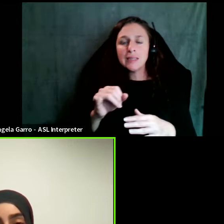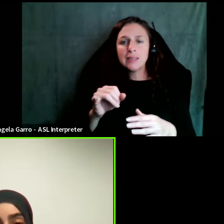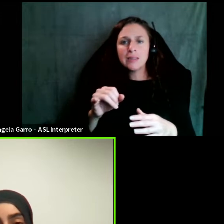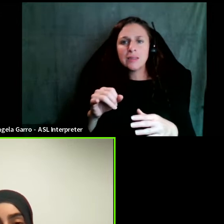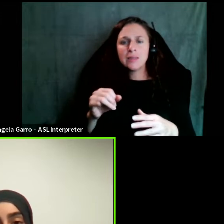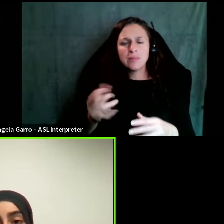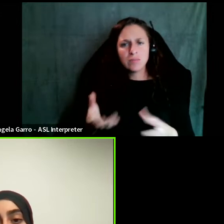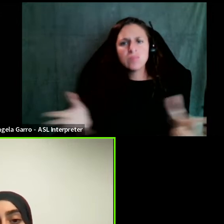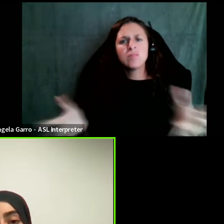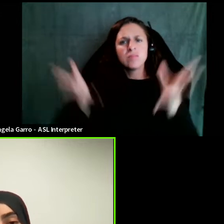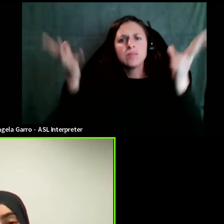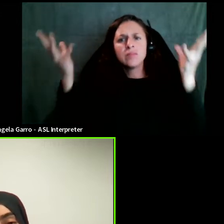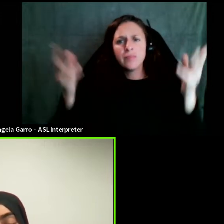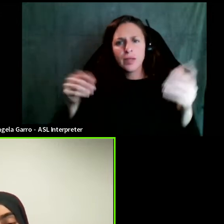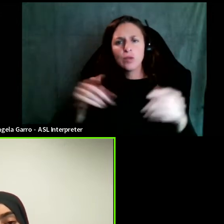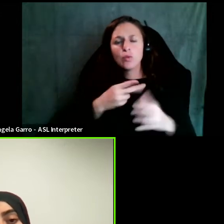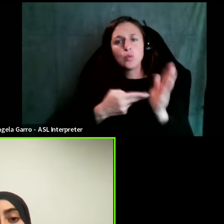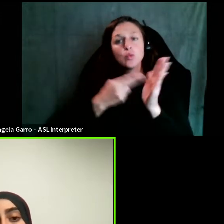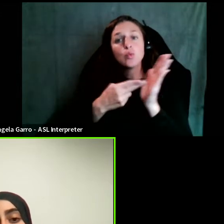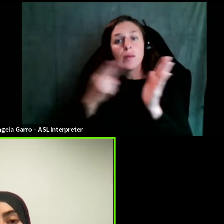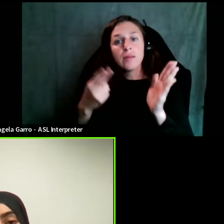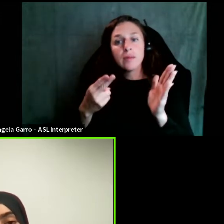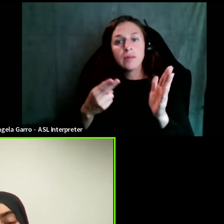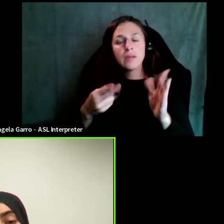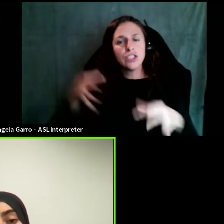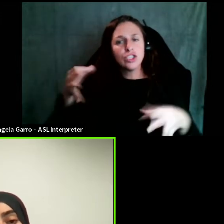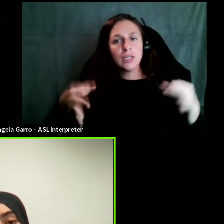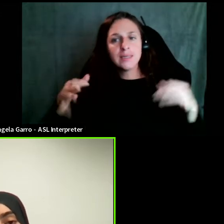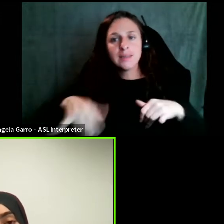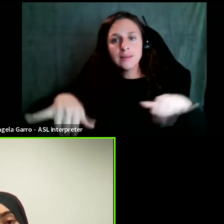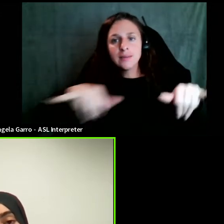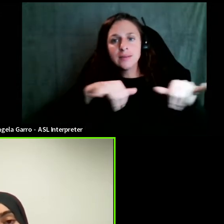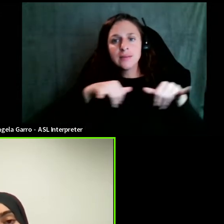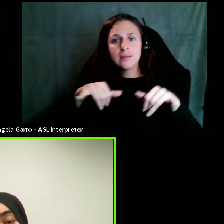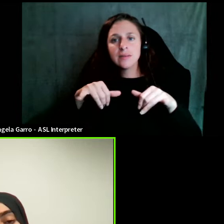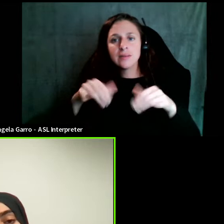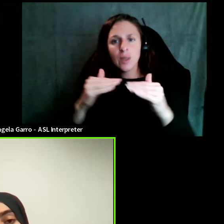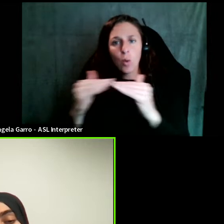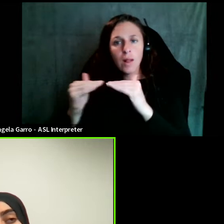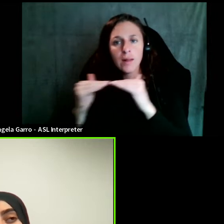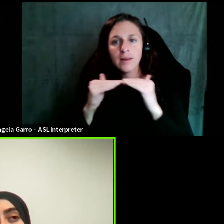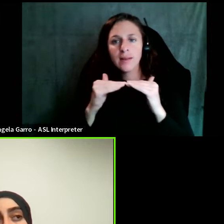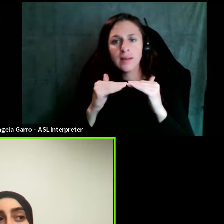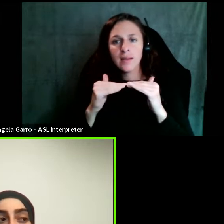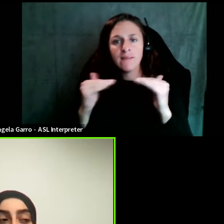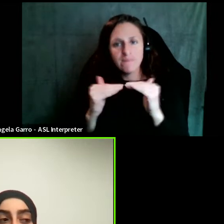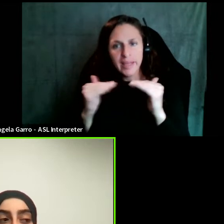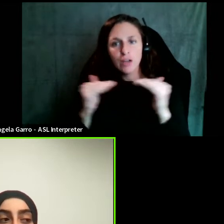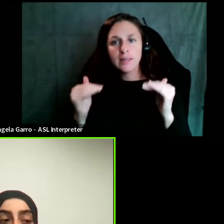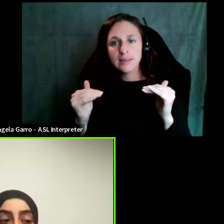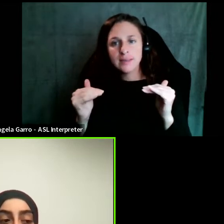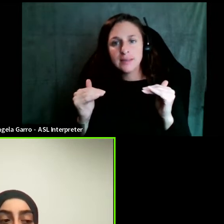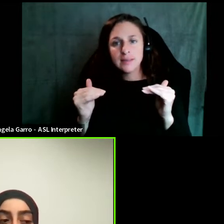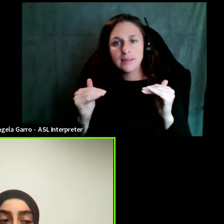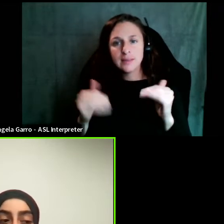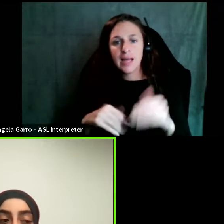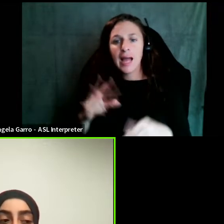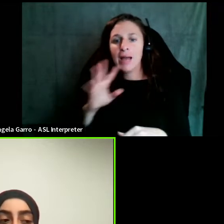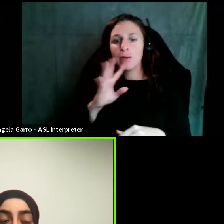the truth, about justice, about equality and fairness. I was speaking with the